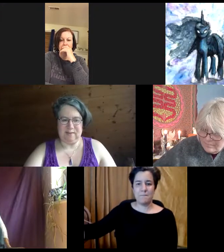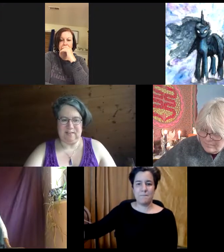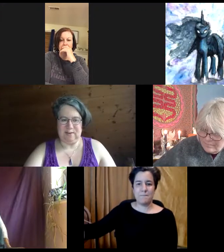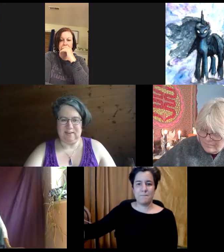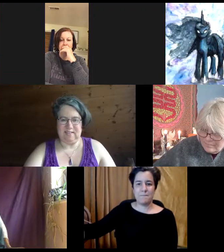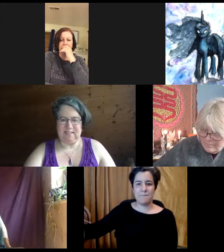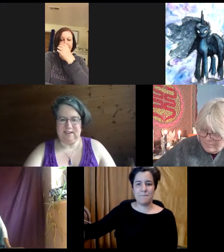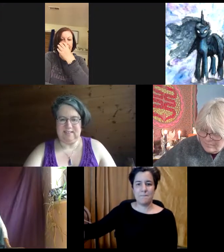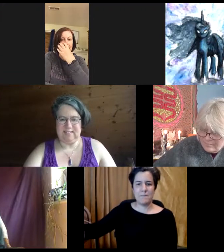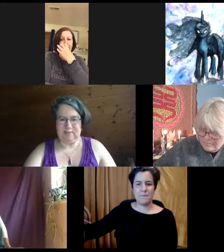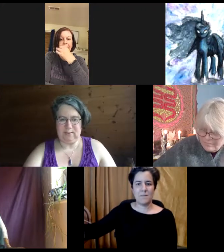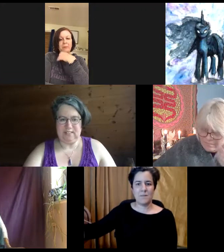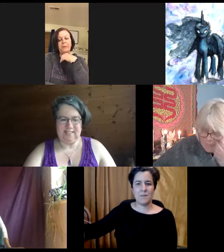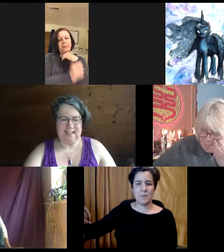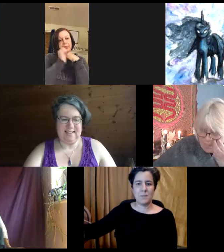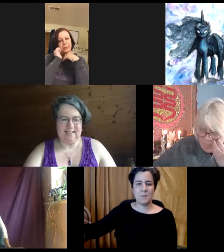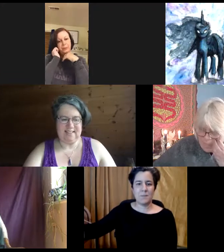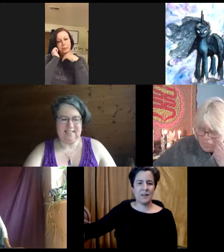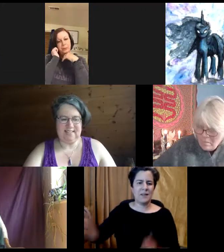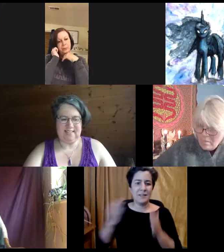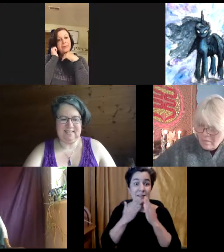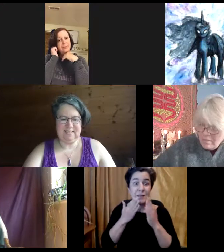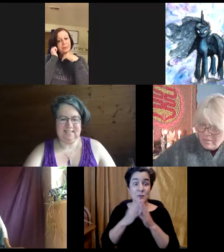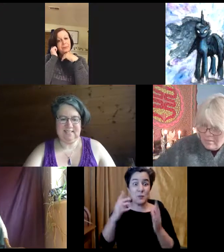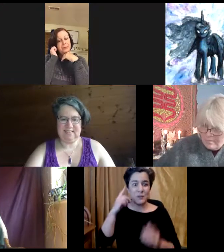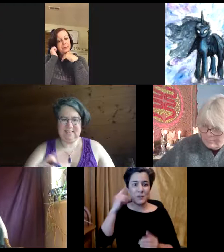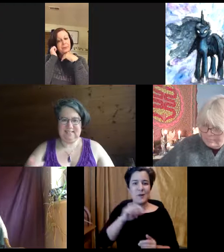Thanks so much, Thorne. All right, go ahead, Shift Witch, and then Sally.